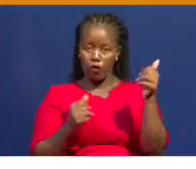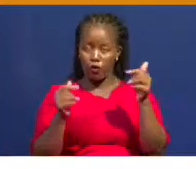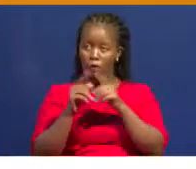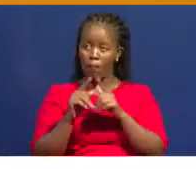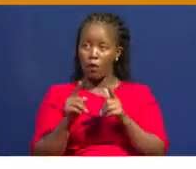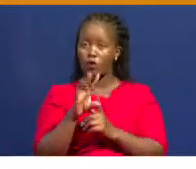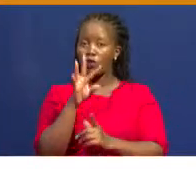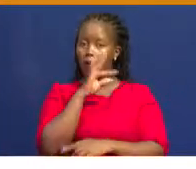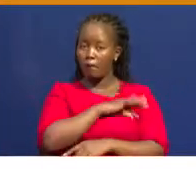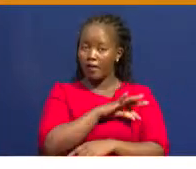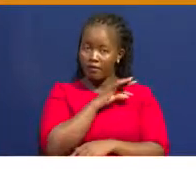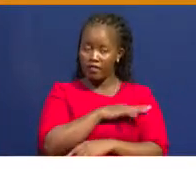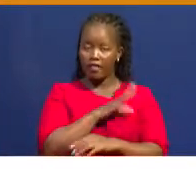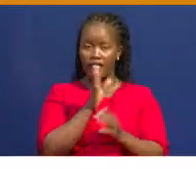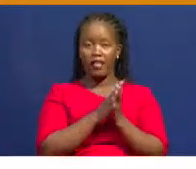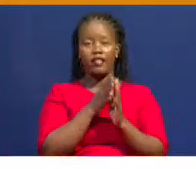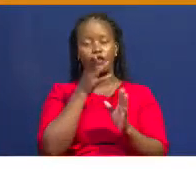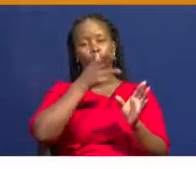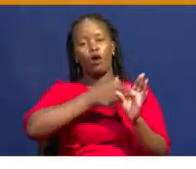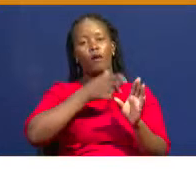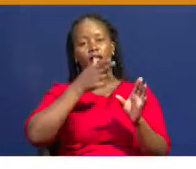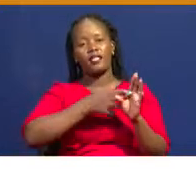a participant, that during